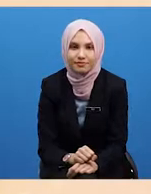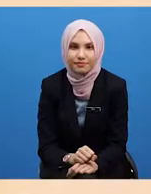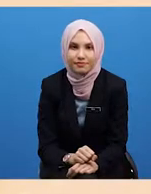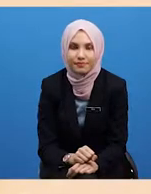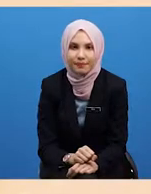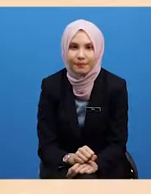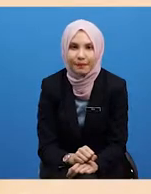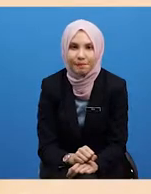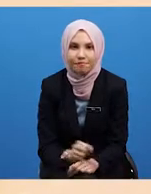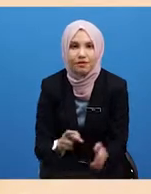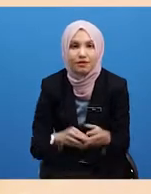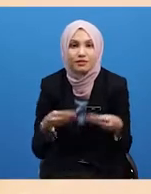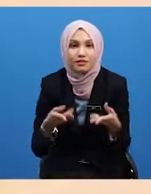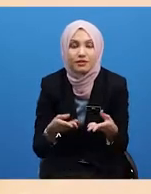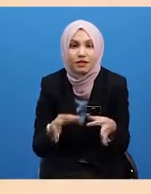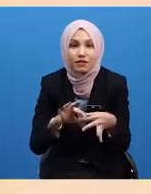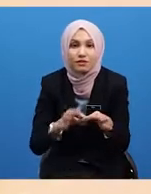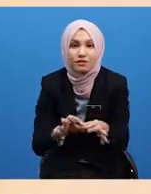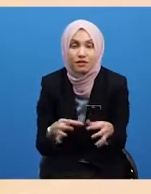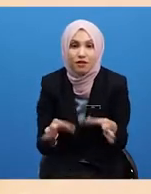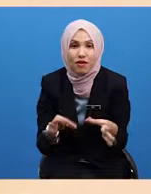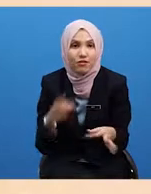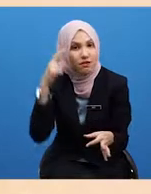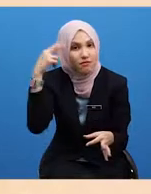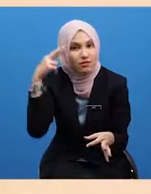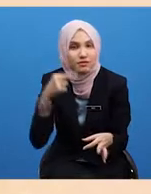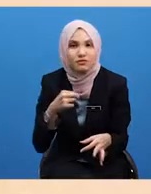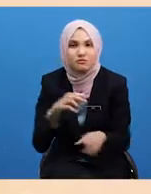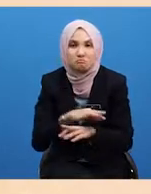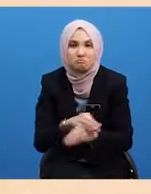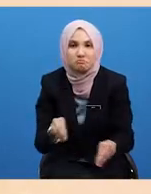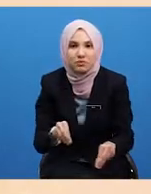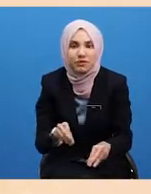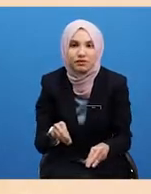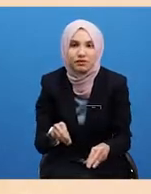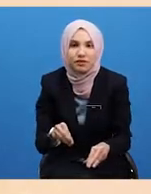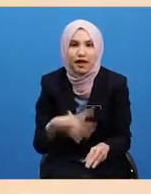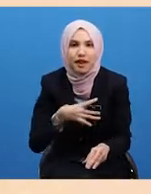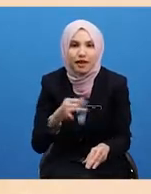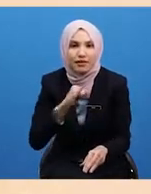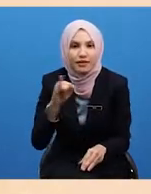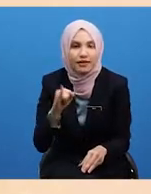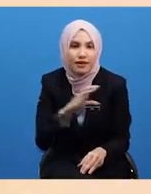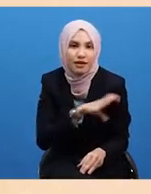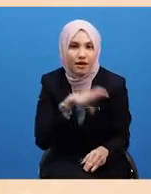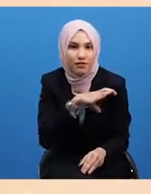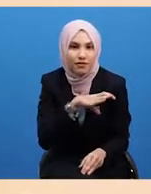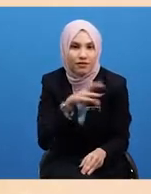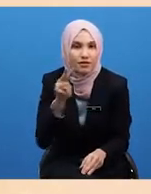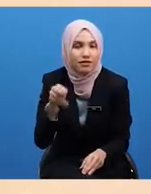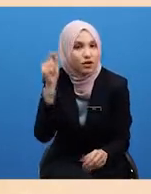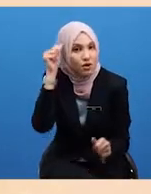Retell the story to justify your reasons for disliking the character. Need to remember main events